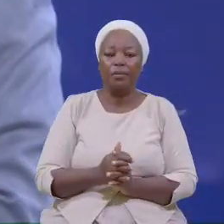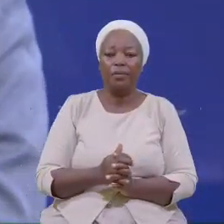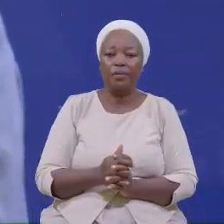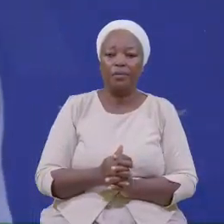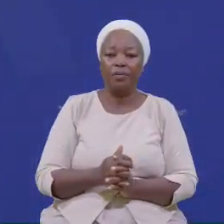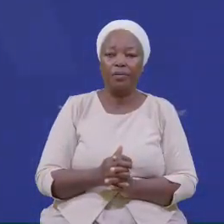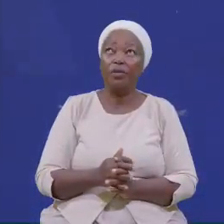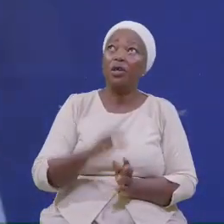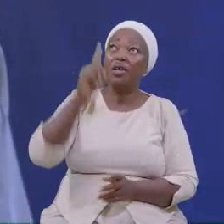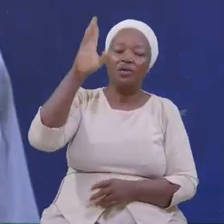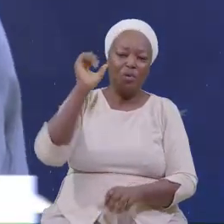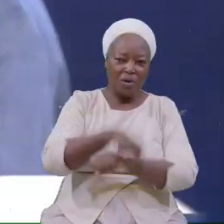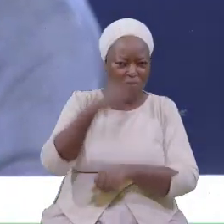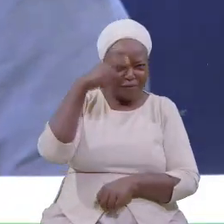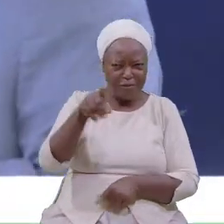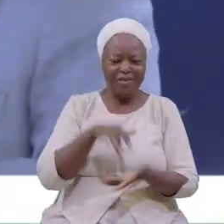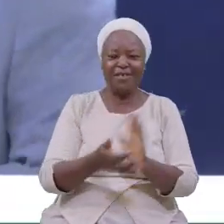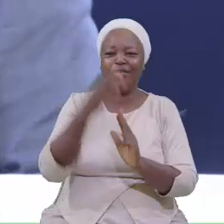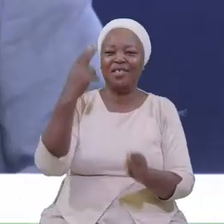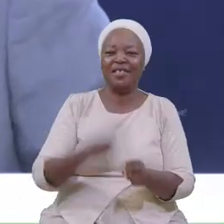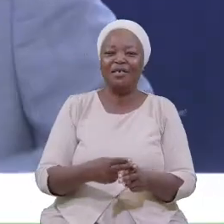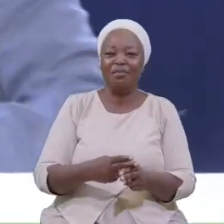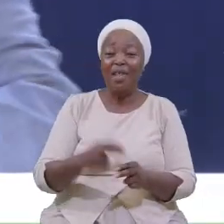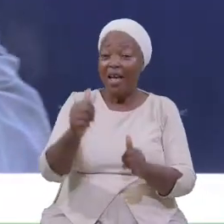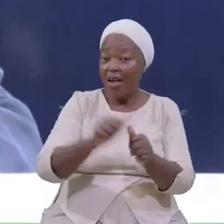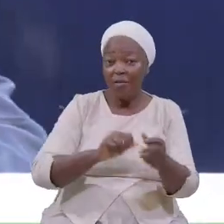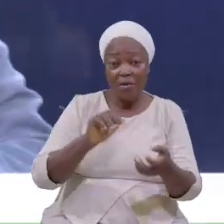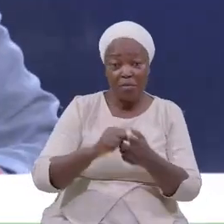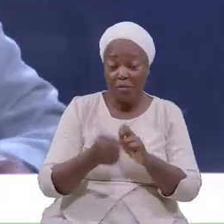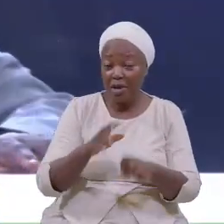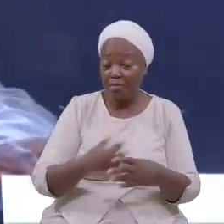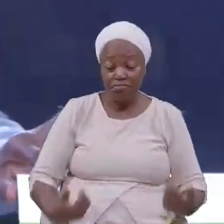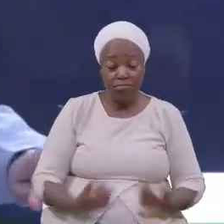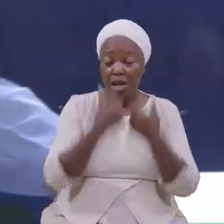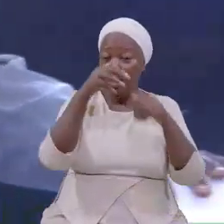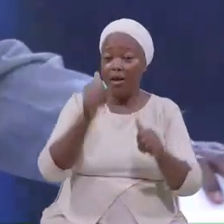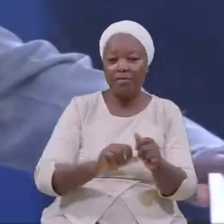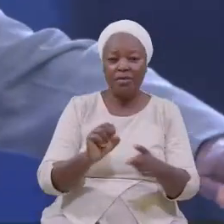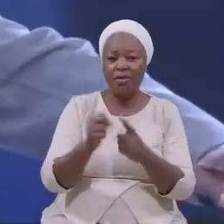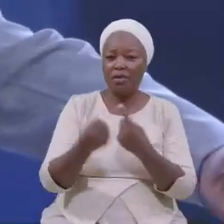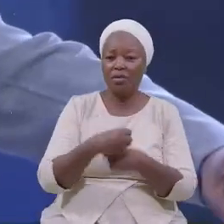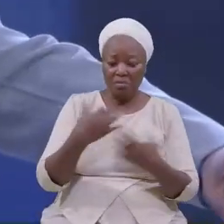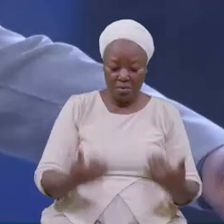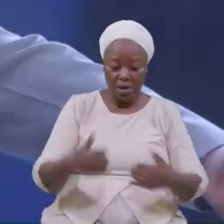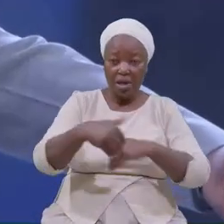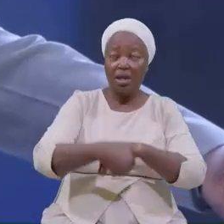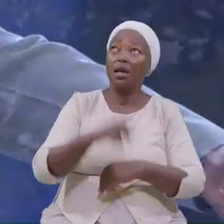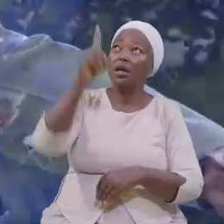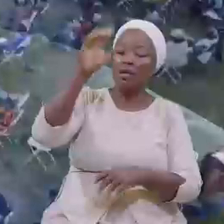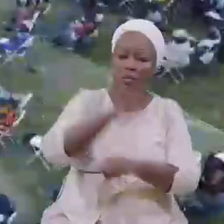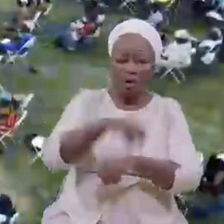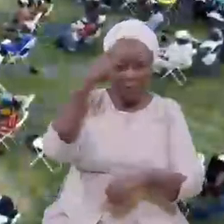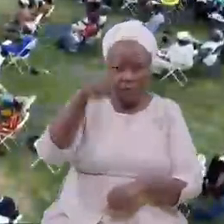It will conquer for you. Every problem, every challenge, every situation tonight, it conquers for